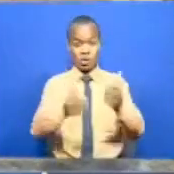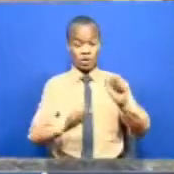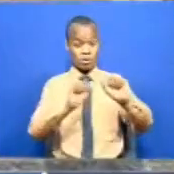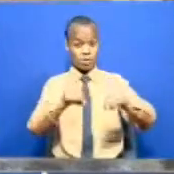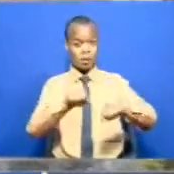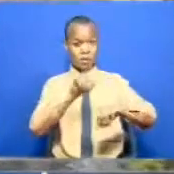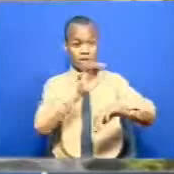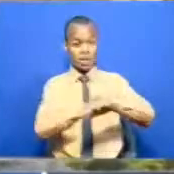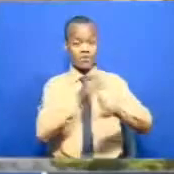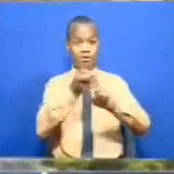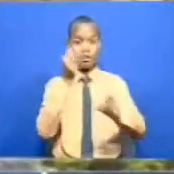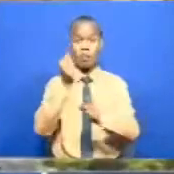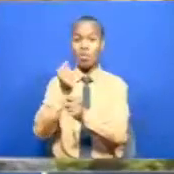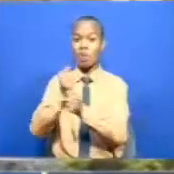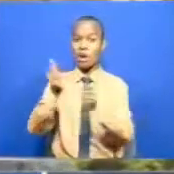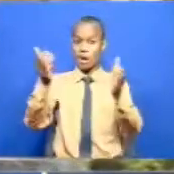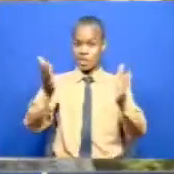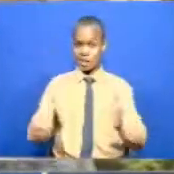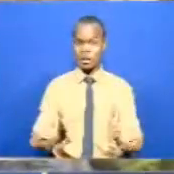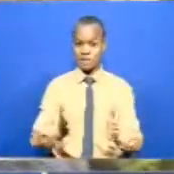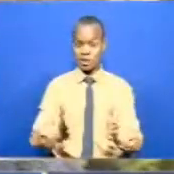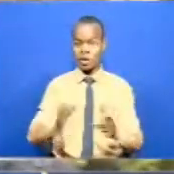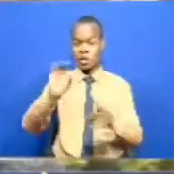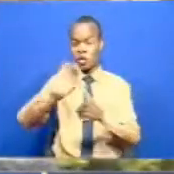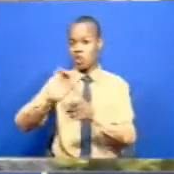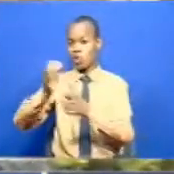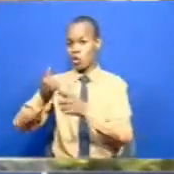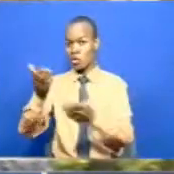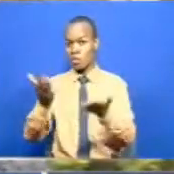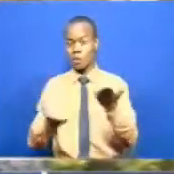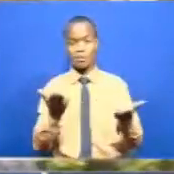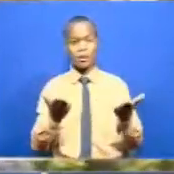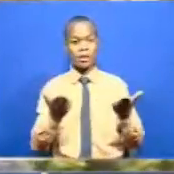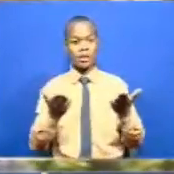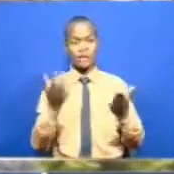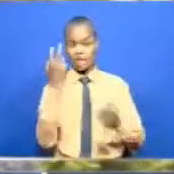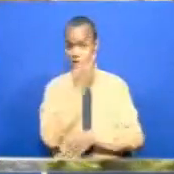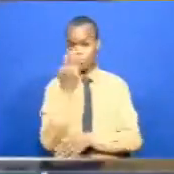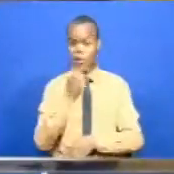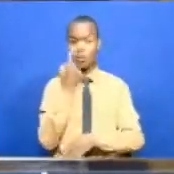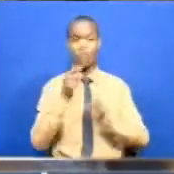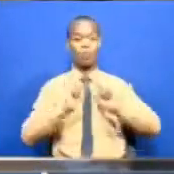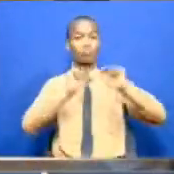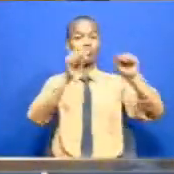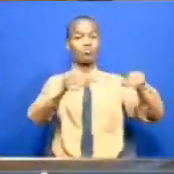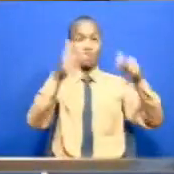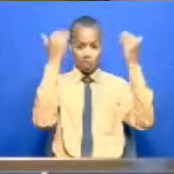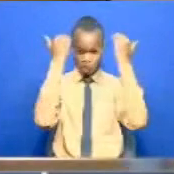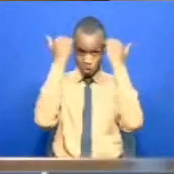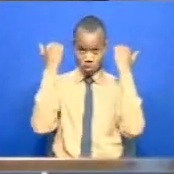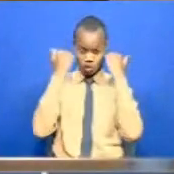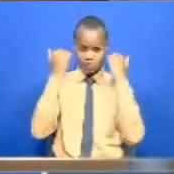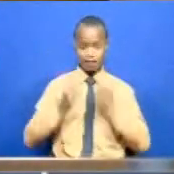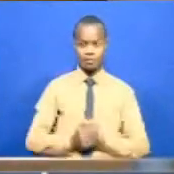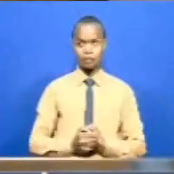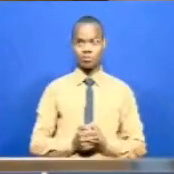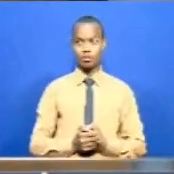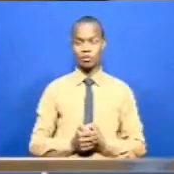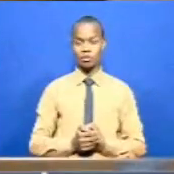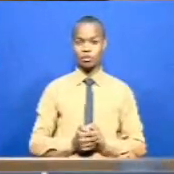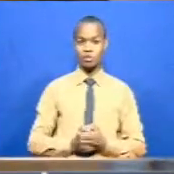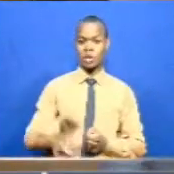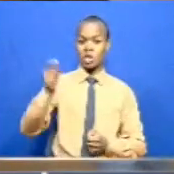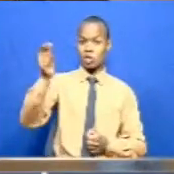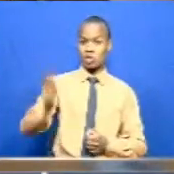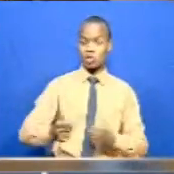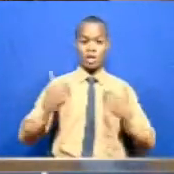either from the workers themselves or the carpets who have been brought to the courts. Already, the judiciary has suspended all operations